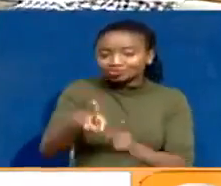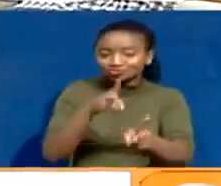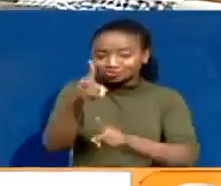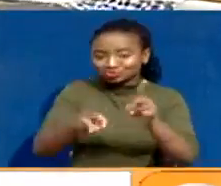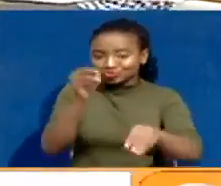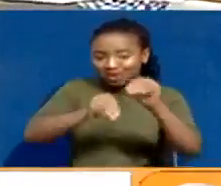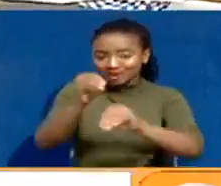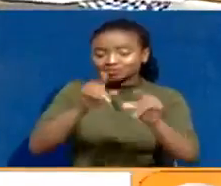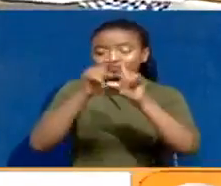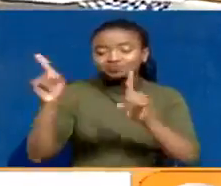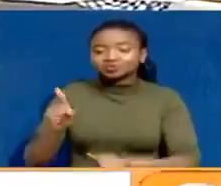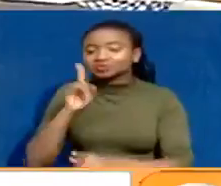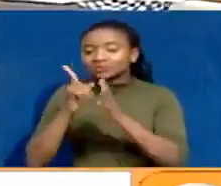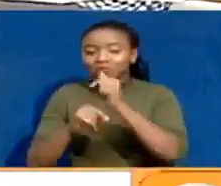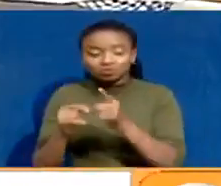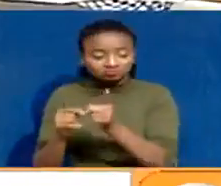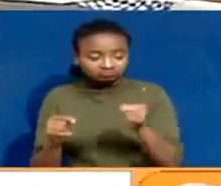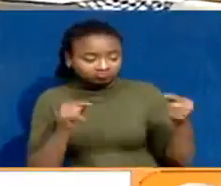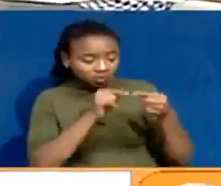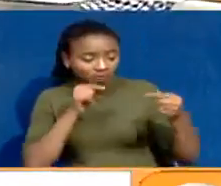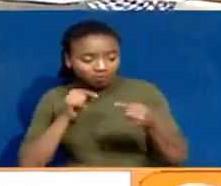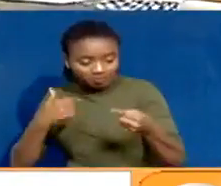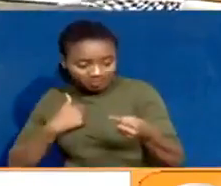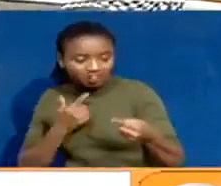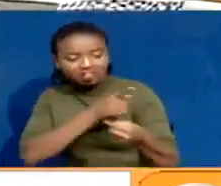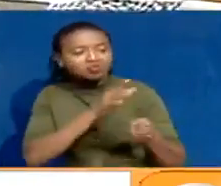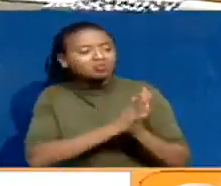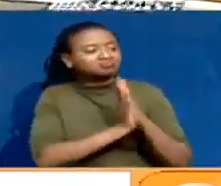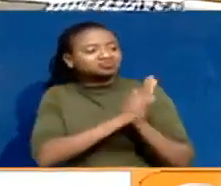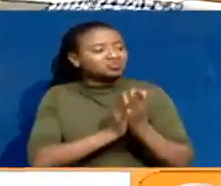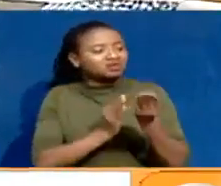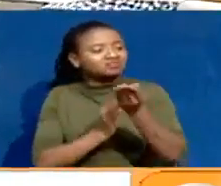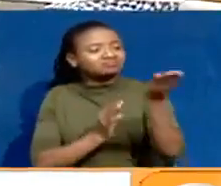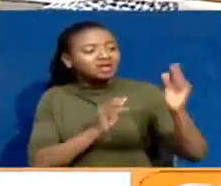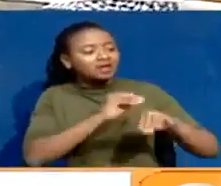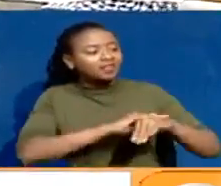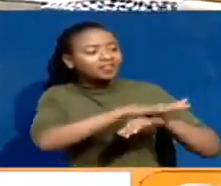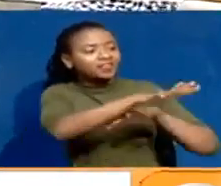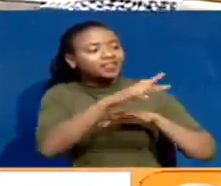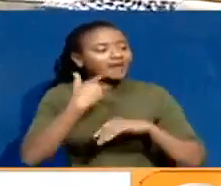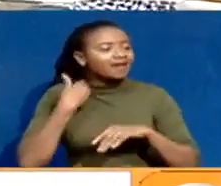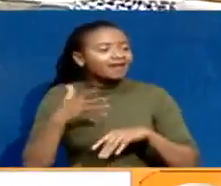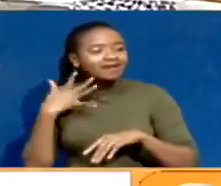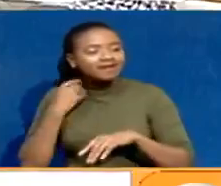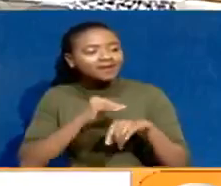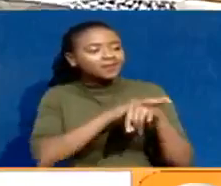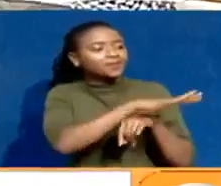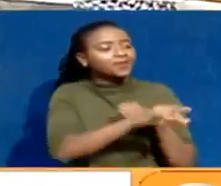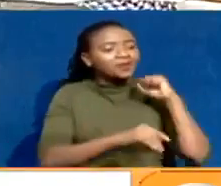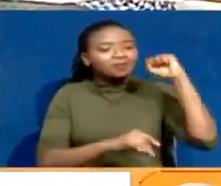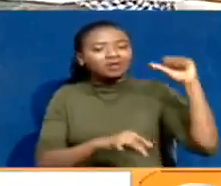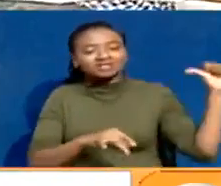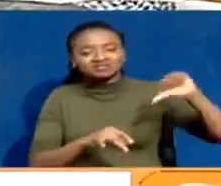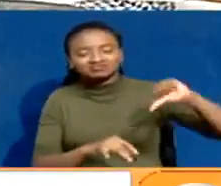Kajiado County, accused his opponents of spewing politics of hate and called on the government to tame